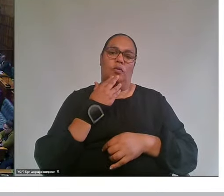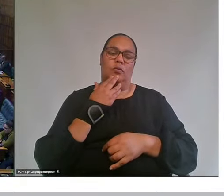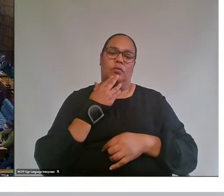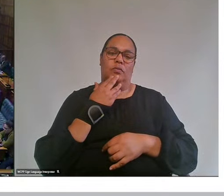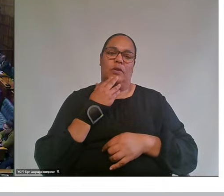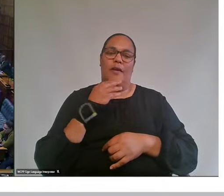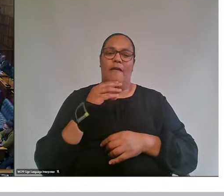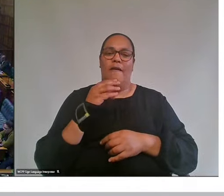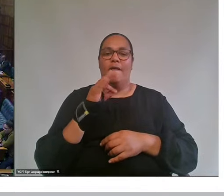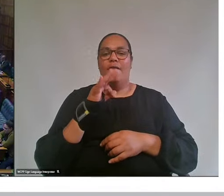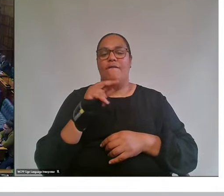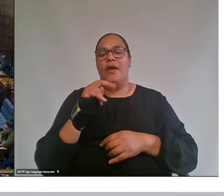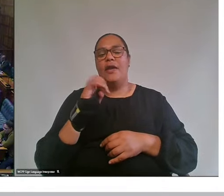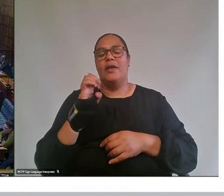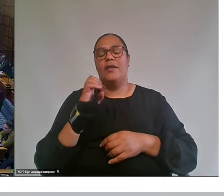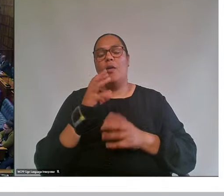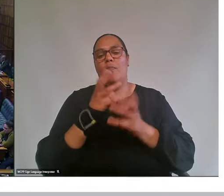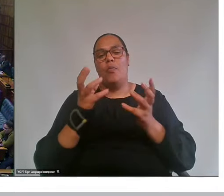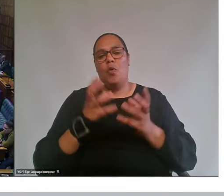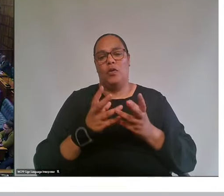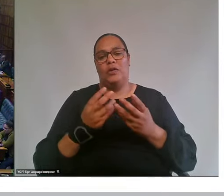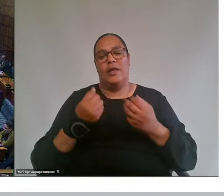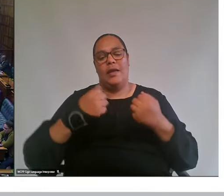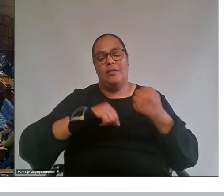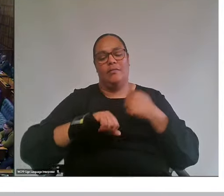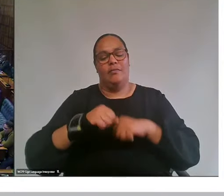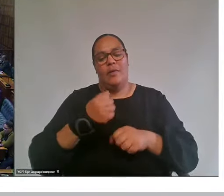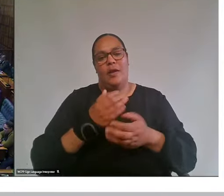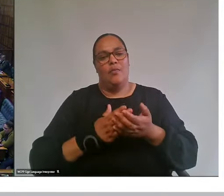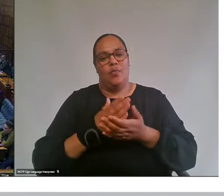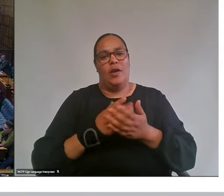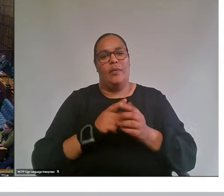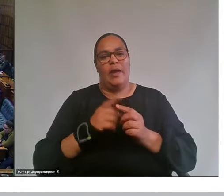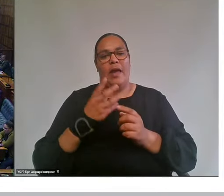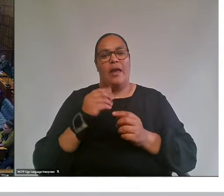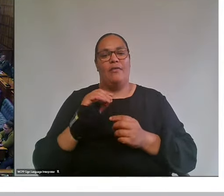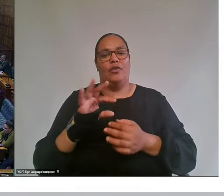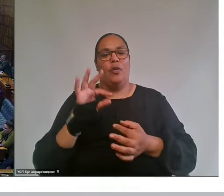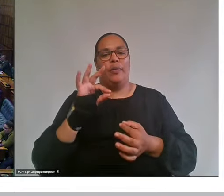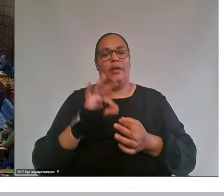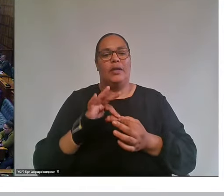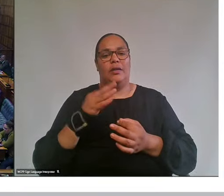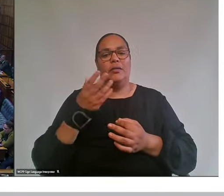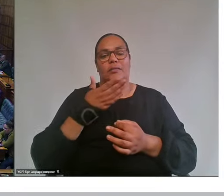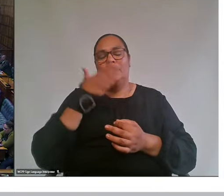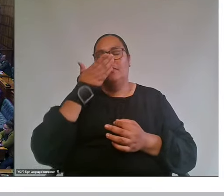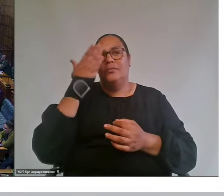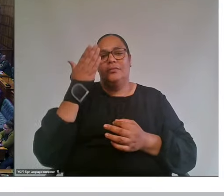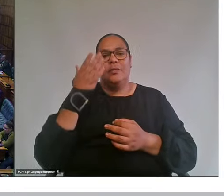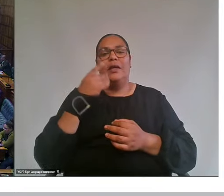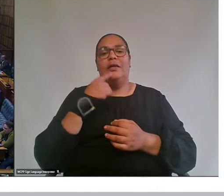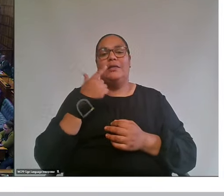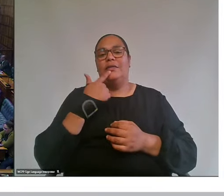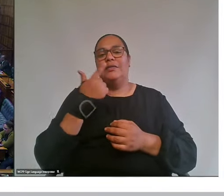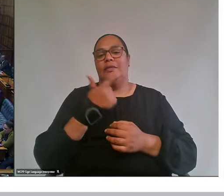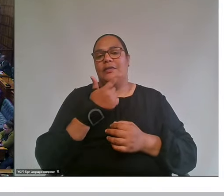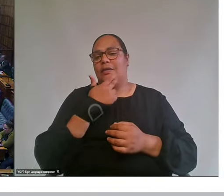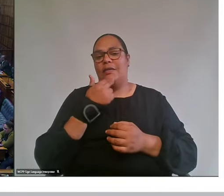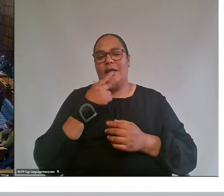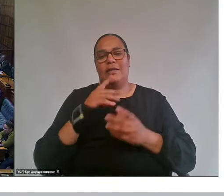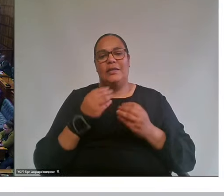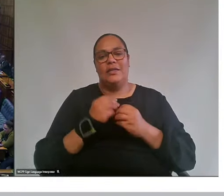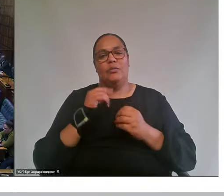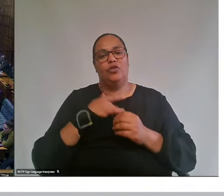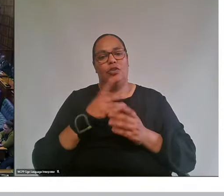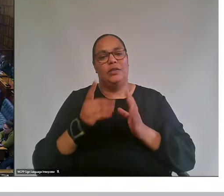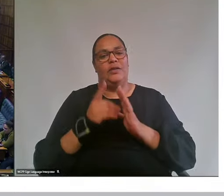boss and bakes bread with the Fain boss and it's got a particular Aroma to it it's absolutely delicious and it's something that she